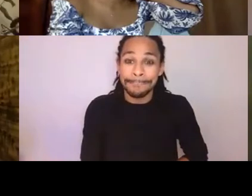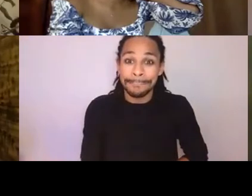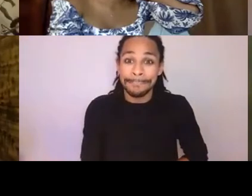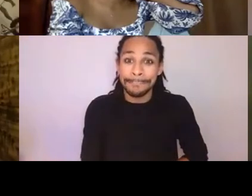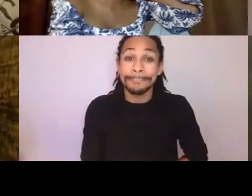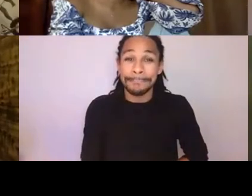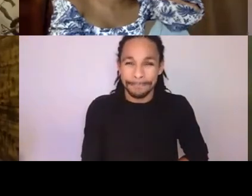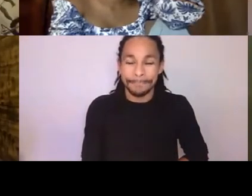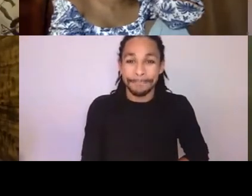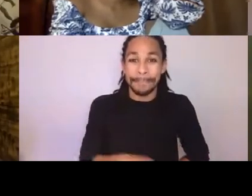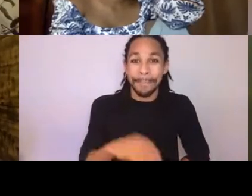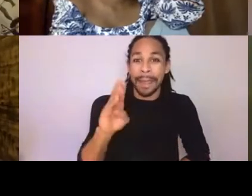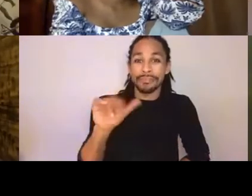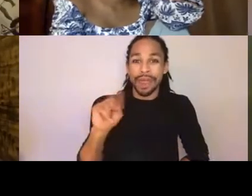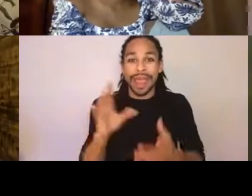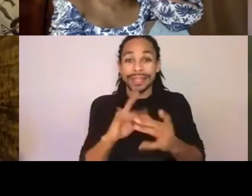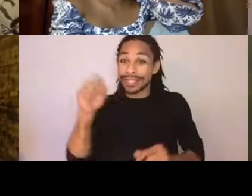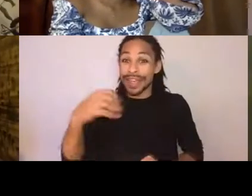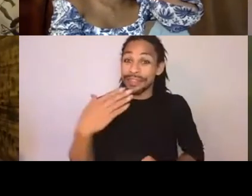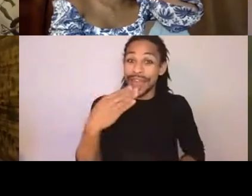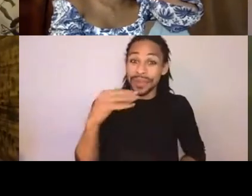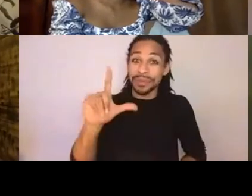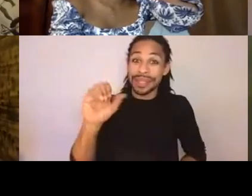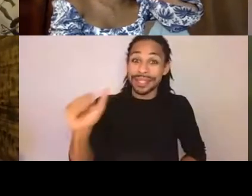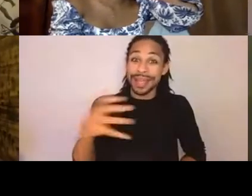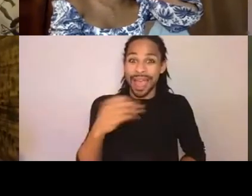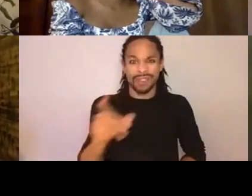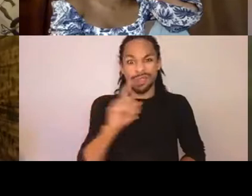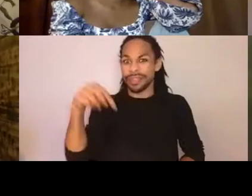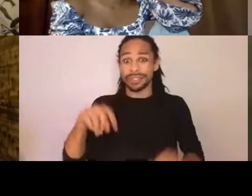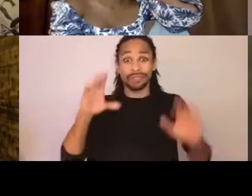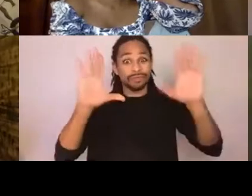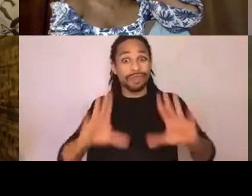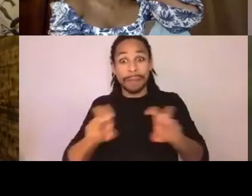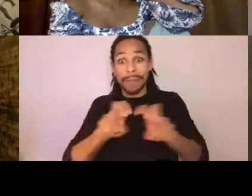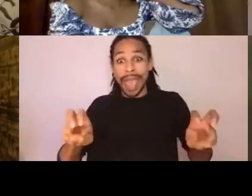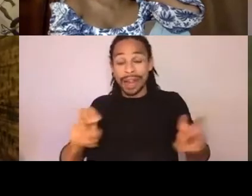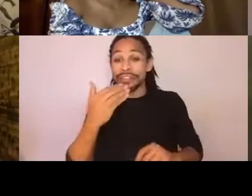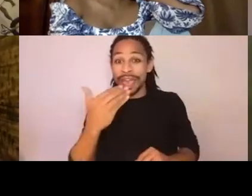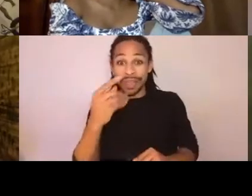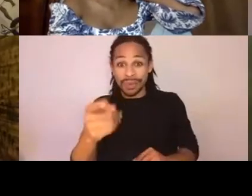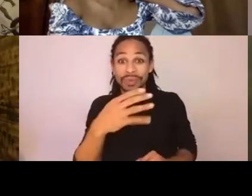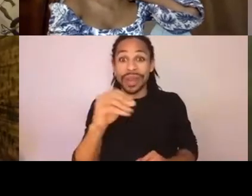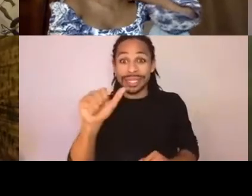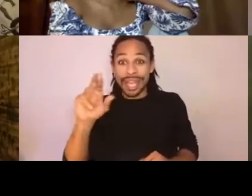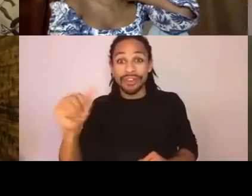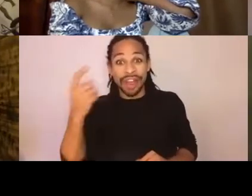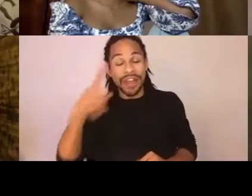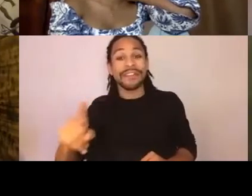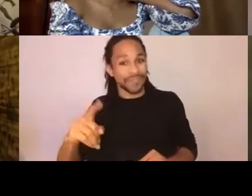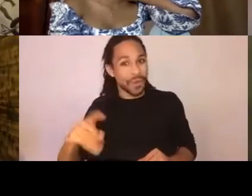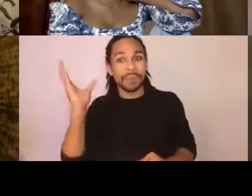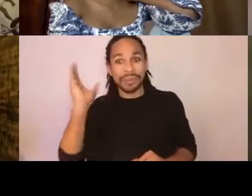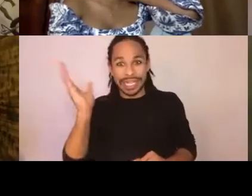Yeah, thank you, Lisa. And what a great panel. Thank you and Sarah for presenting this, and respect to the